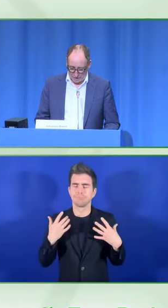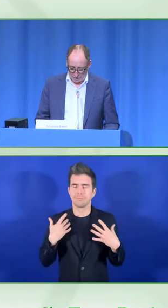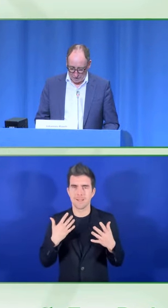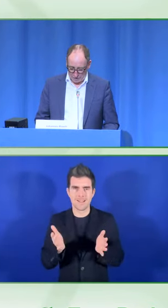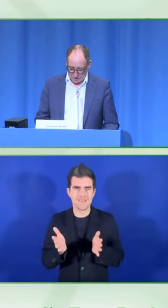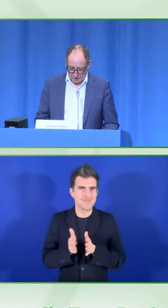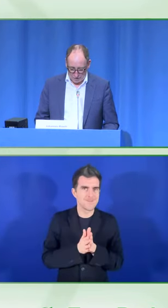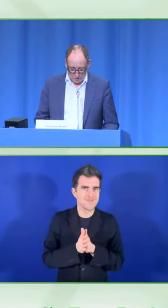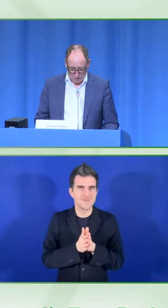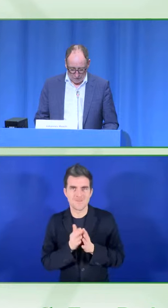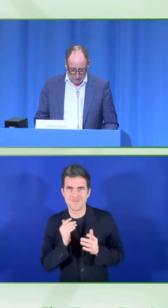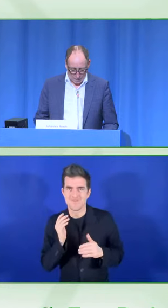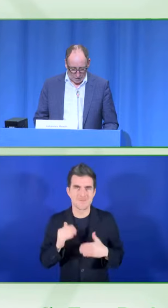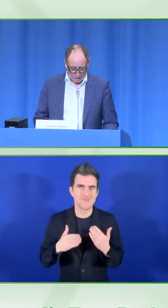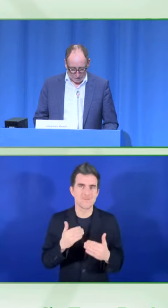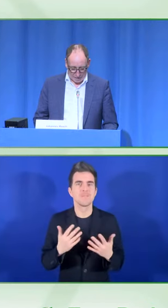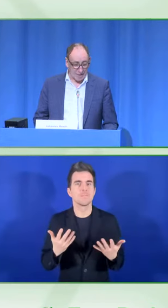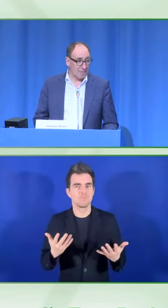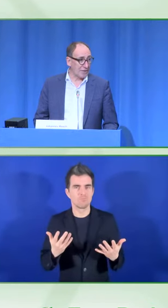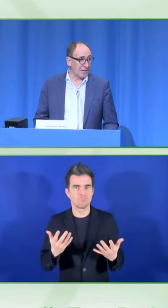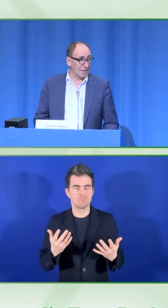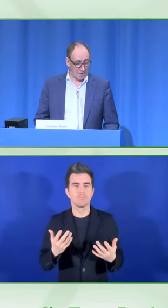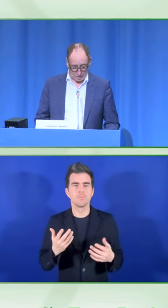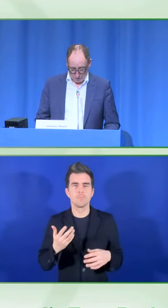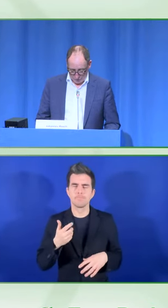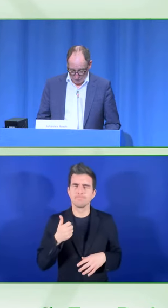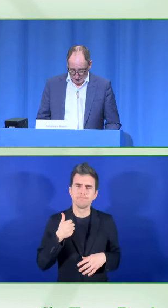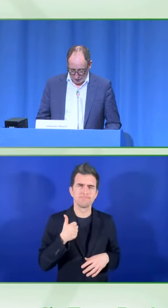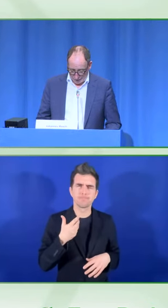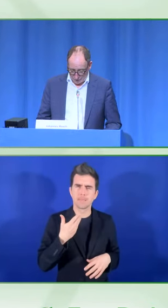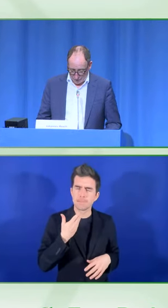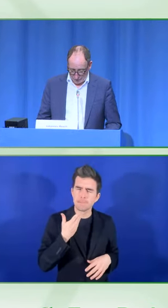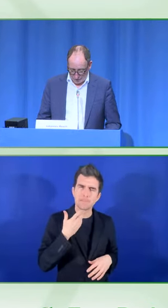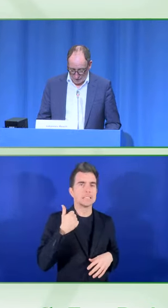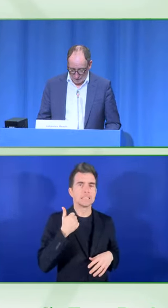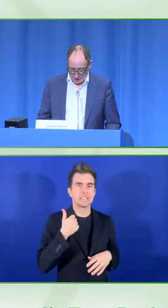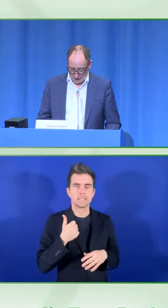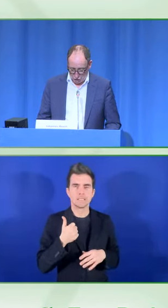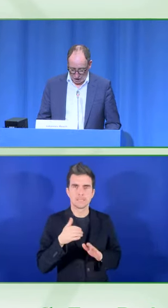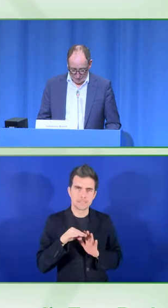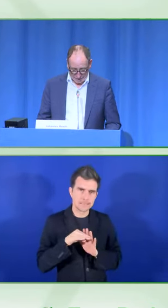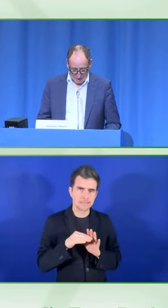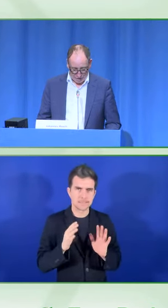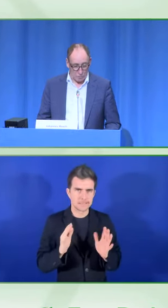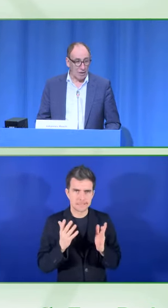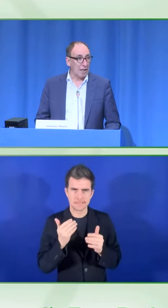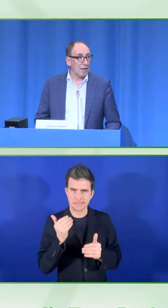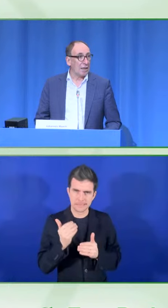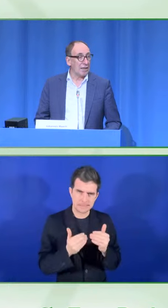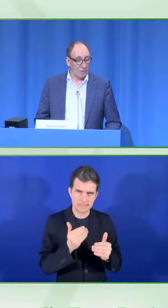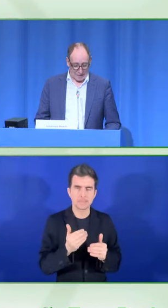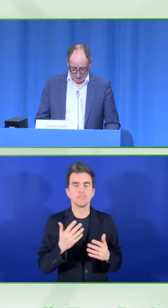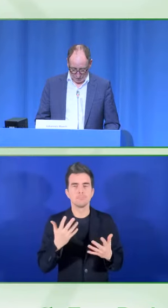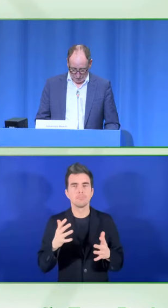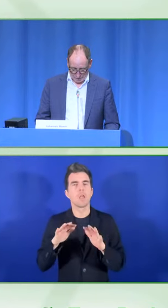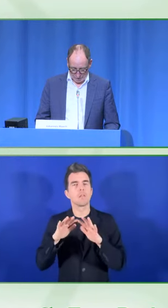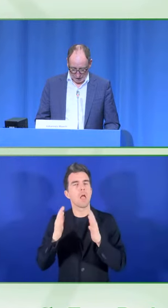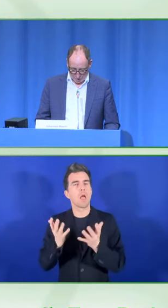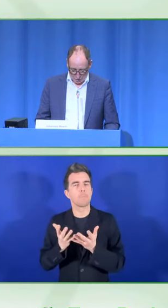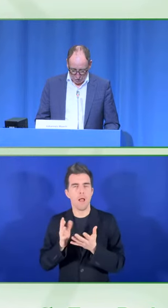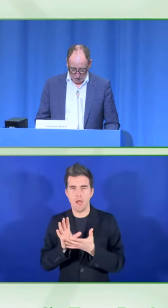a platform for Austria to learn from the experiences of other countries while sharing its own